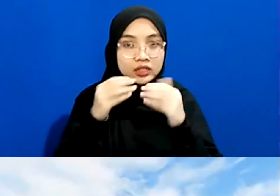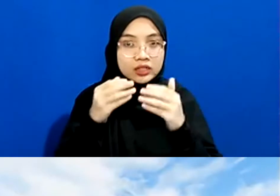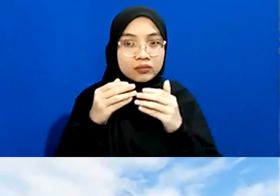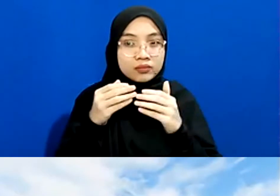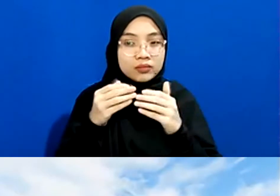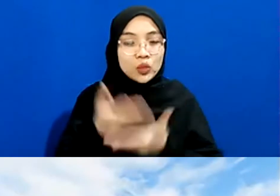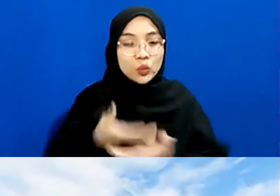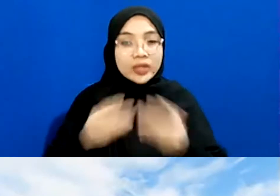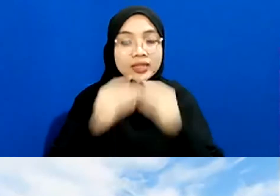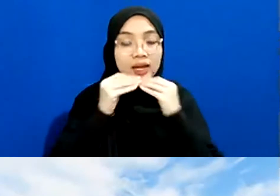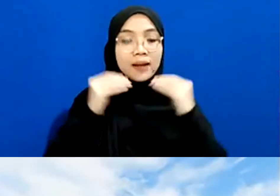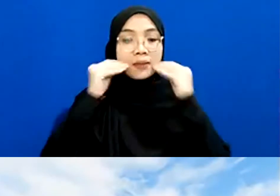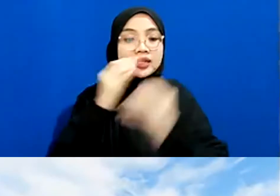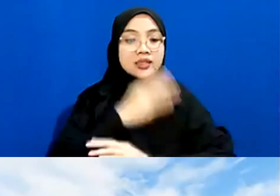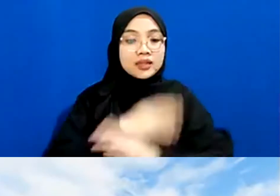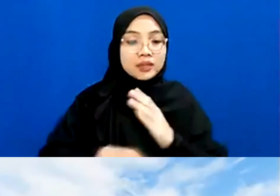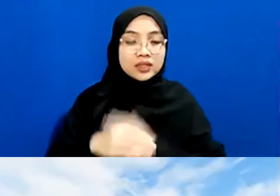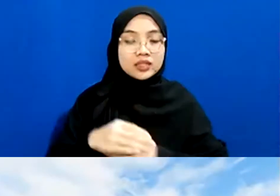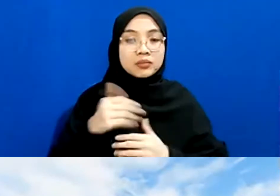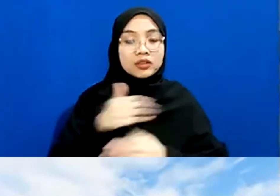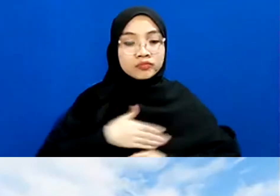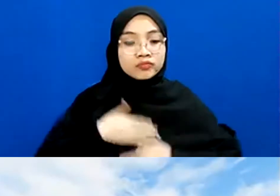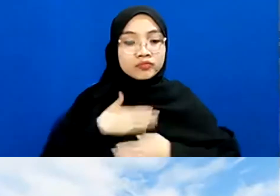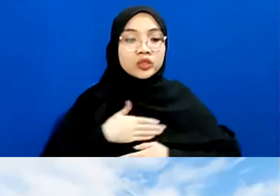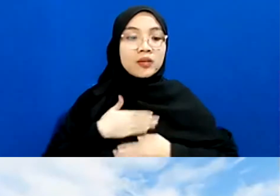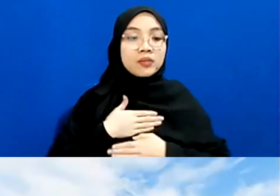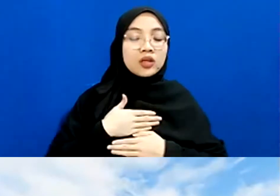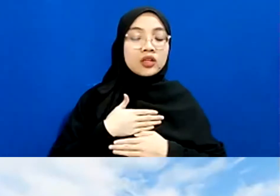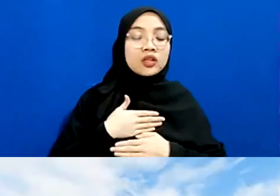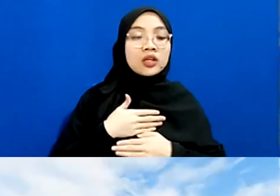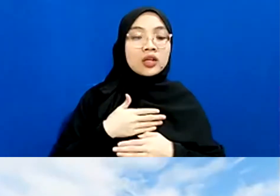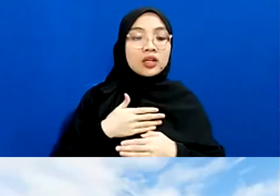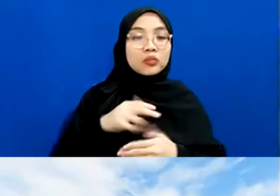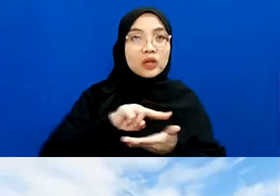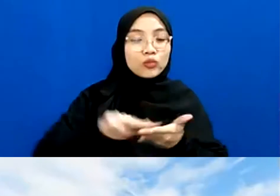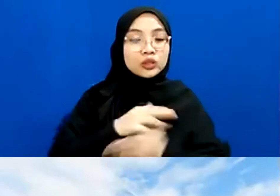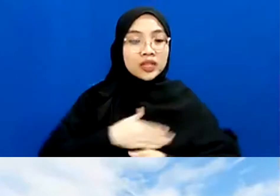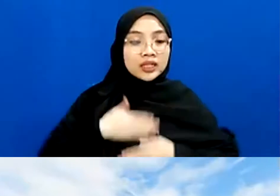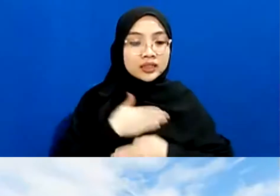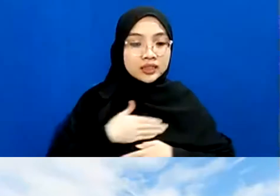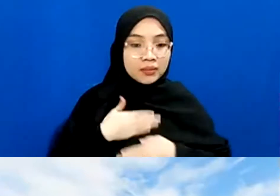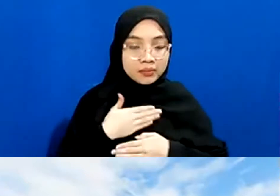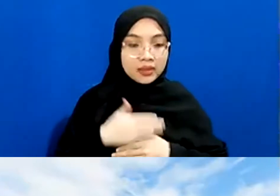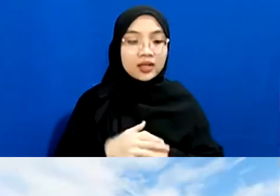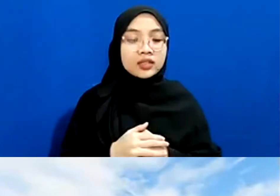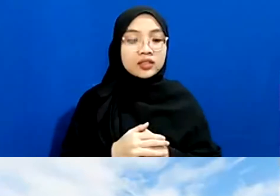disability-friendly environment within our campus. So I have no doubt of their support to